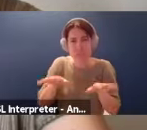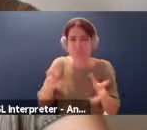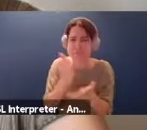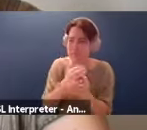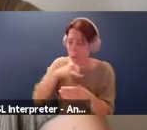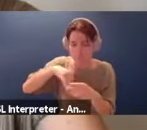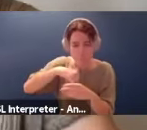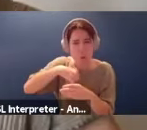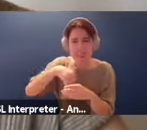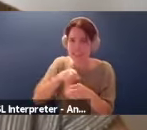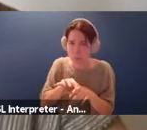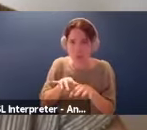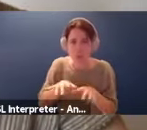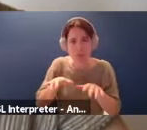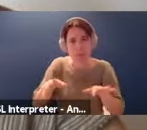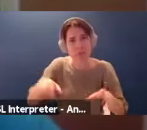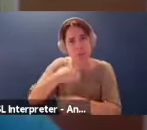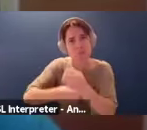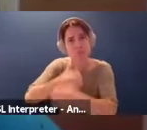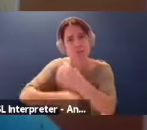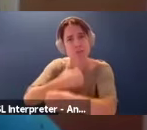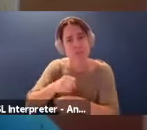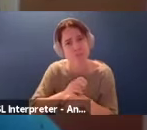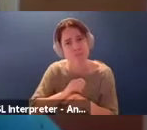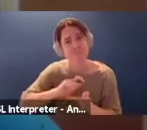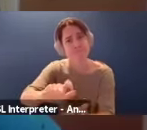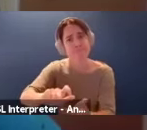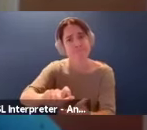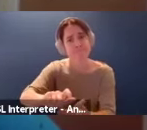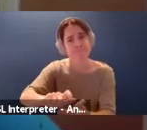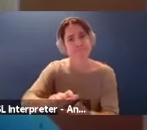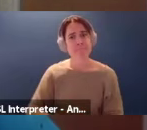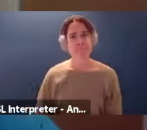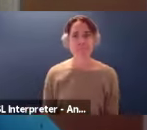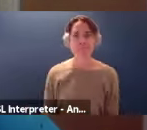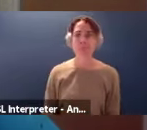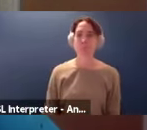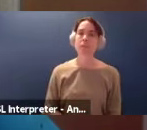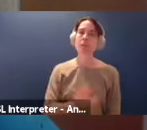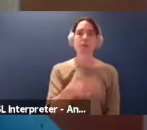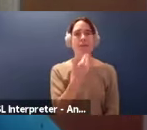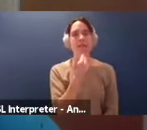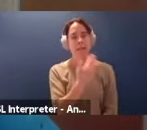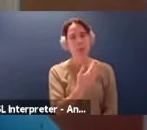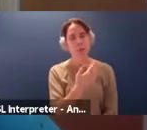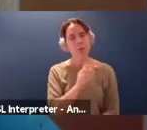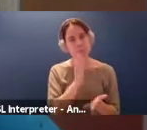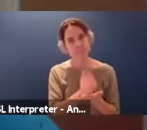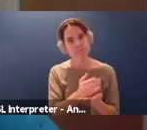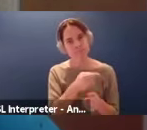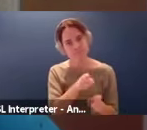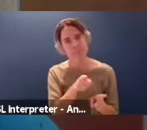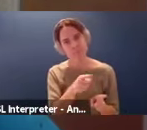thank you you just um reminded me of something a piety that actually um in the us